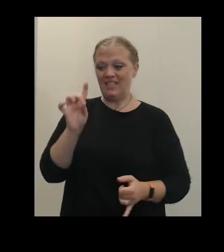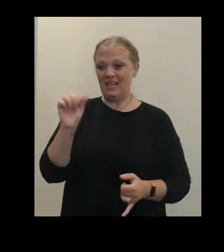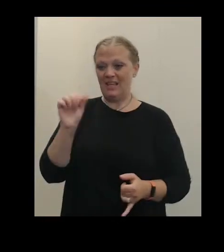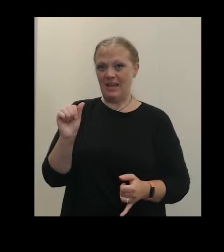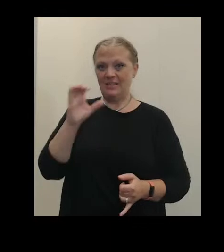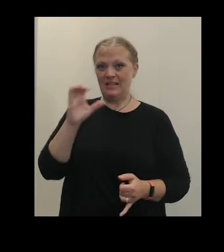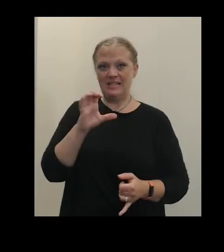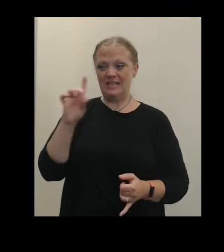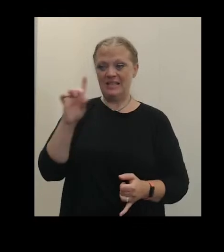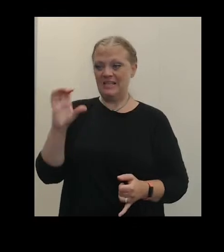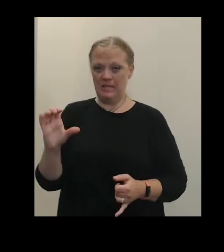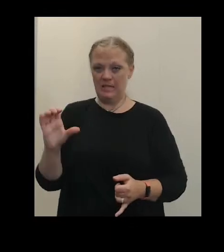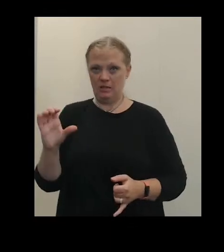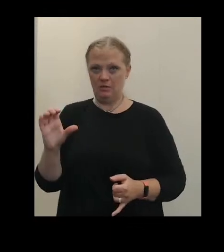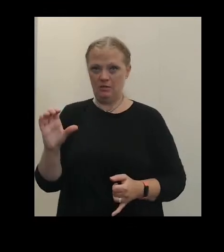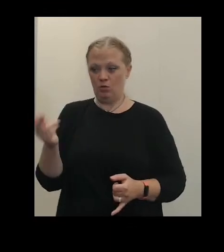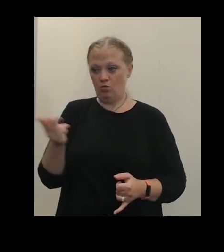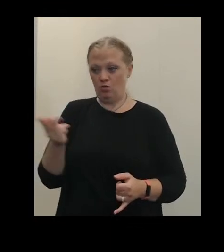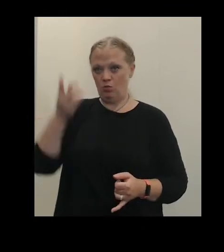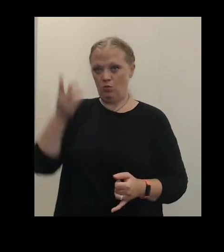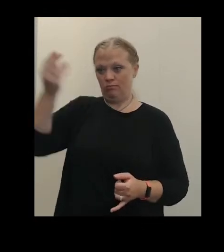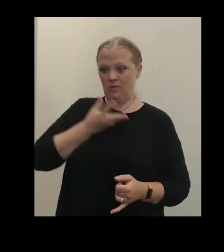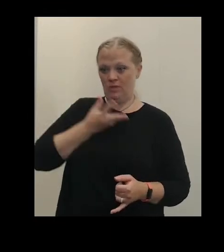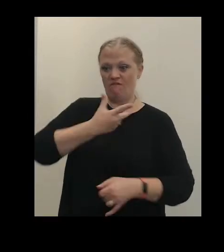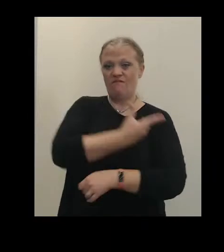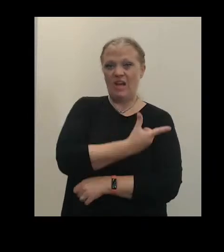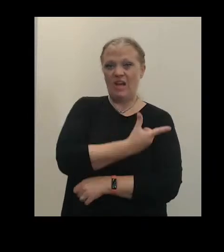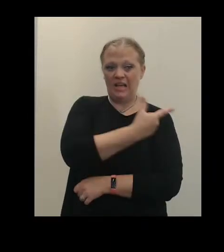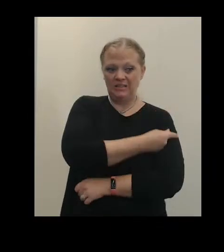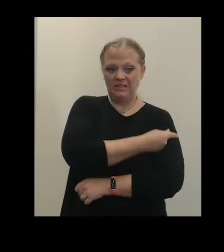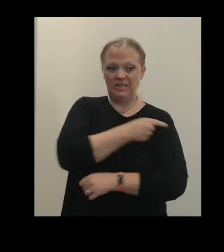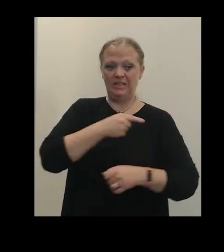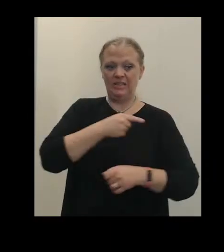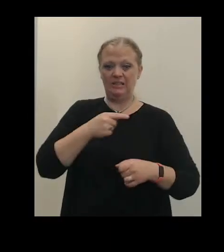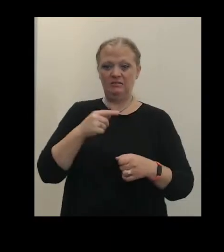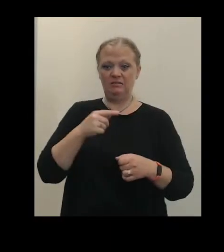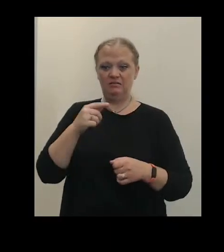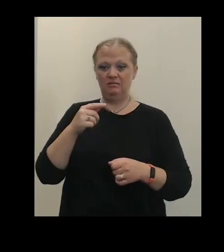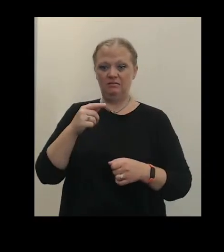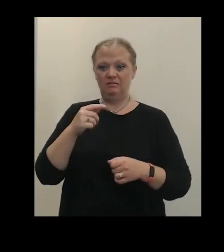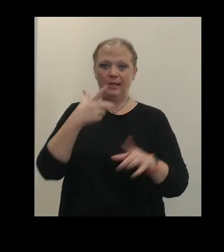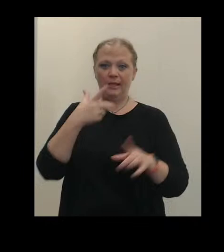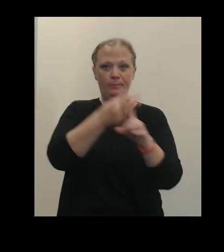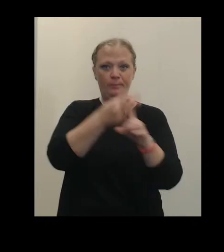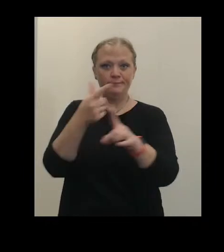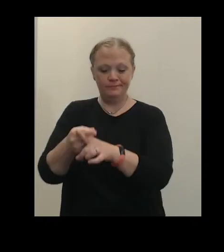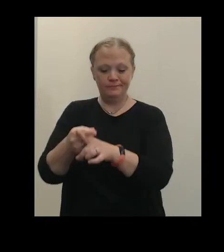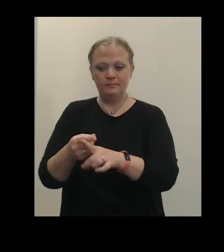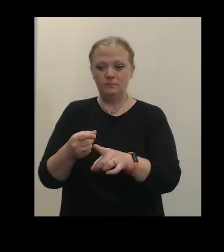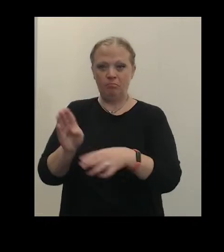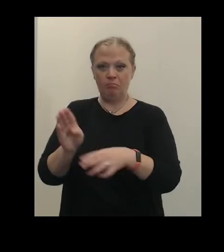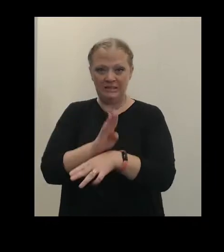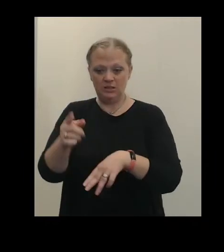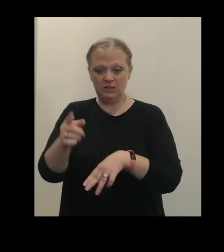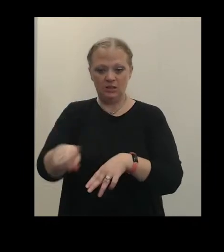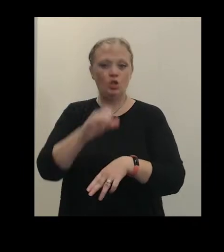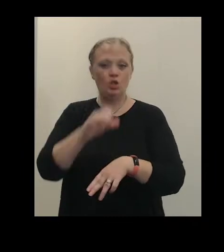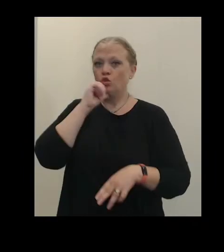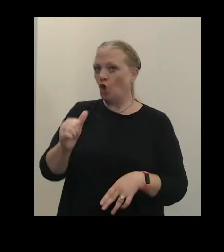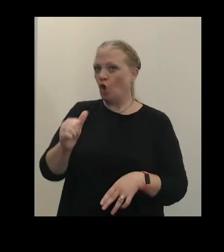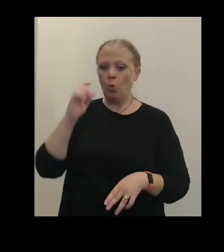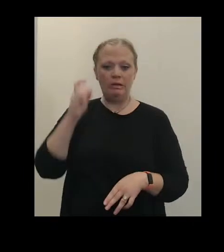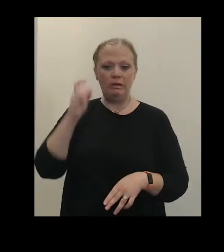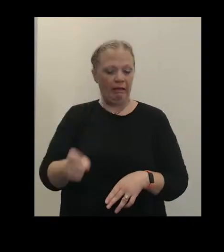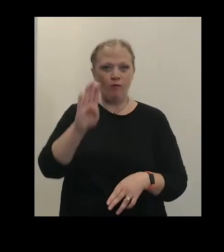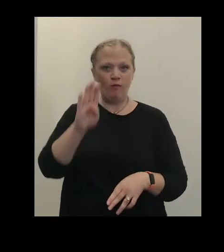CDC are telling us that vaccine providers that we should no longer give the old booster, so that should no longer be available